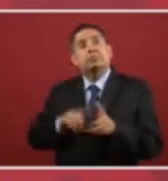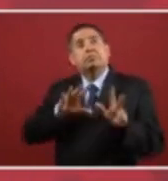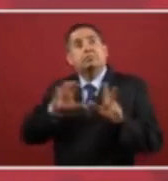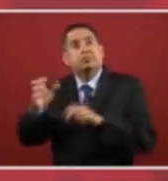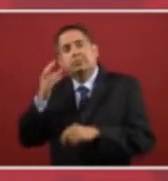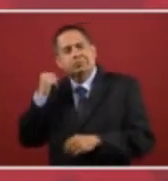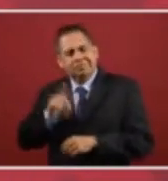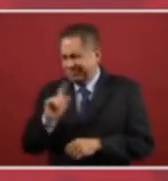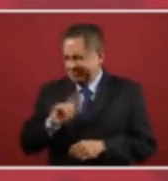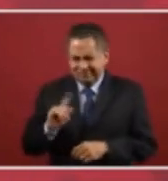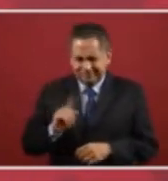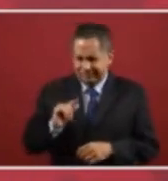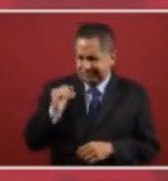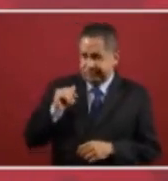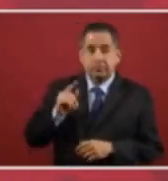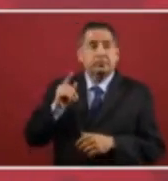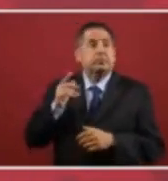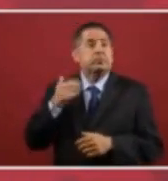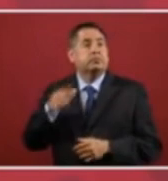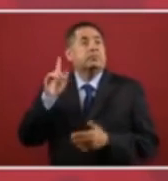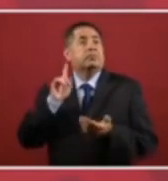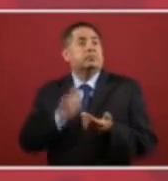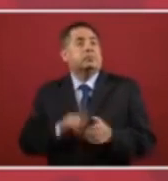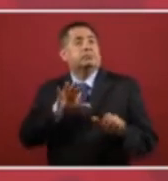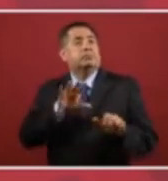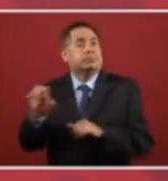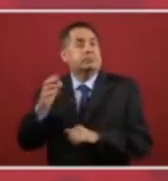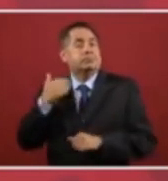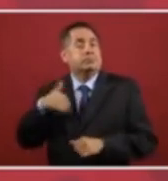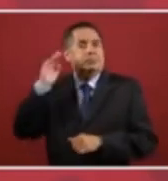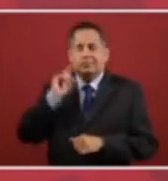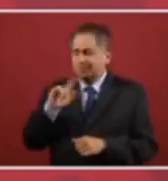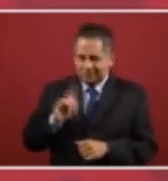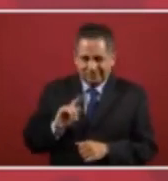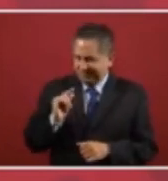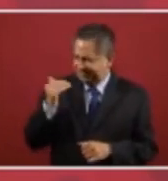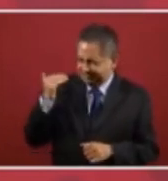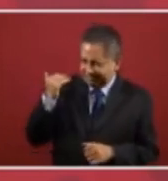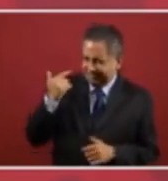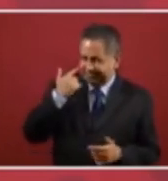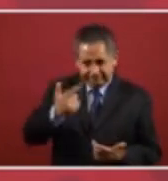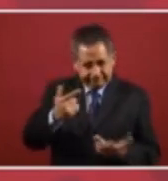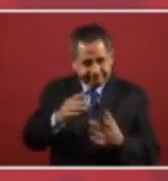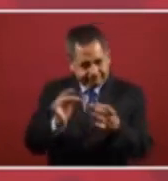the 19th century or in the 16th century.